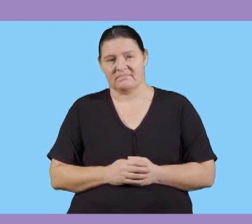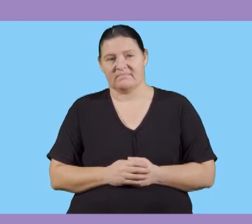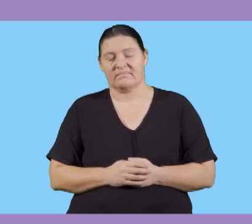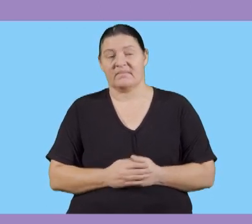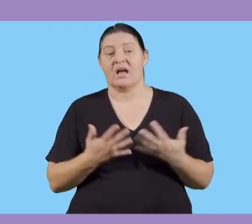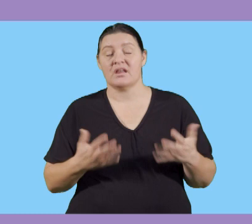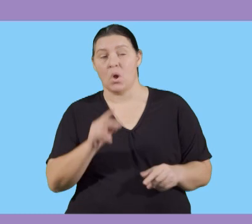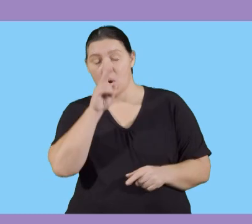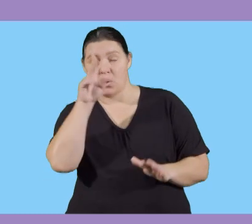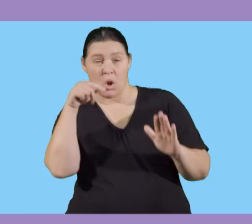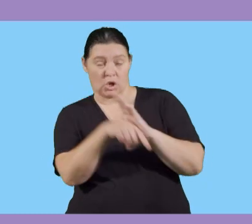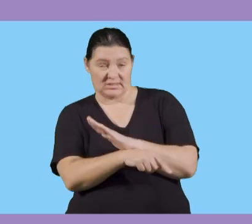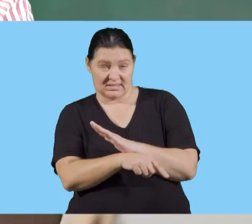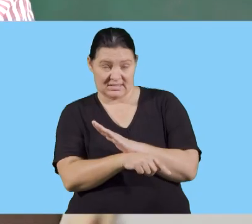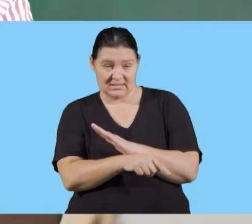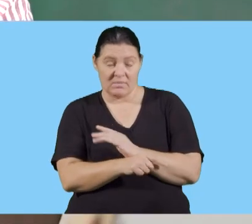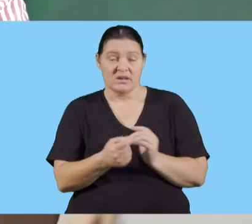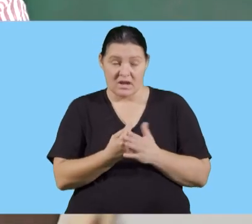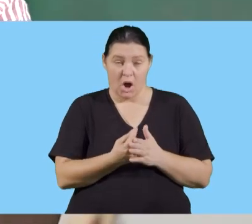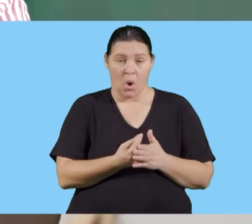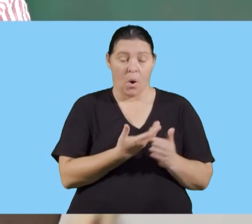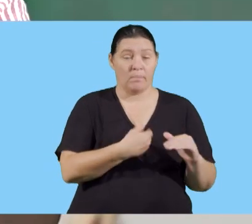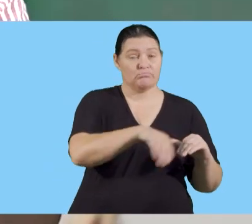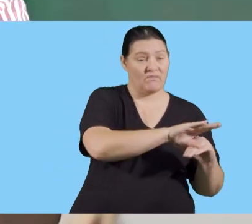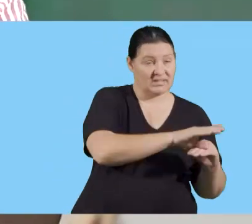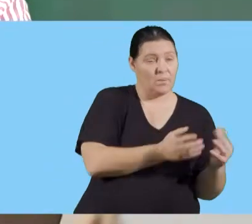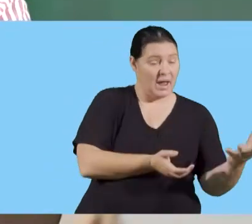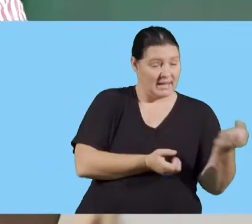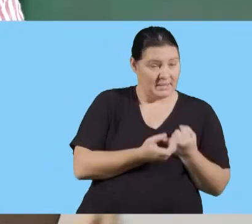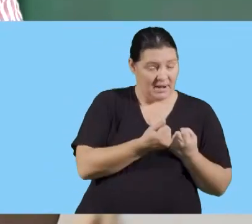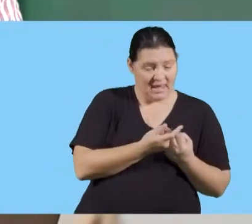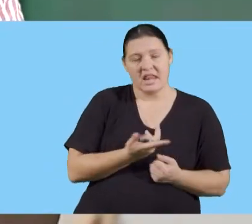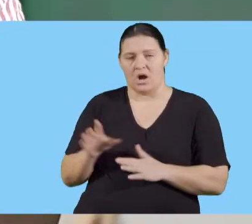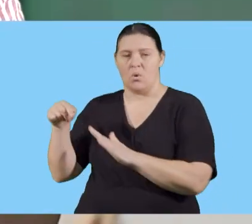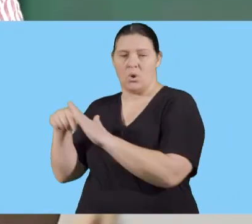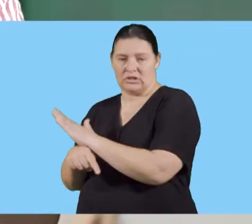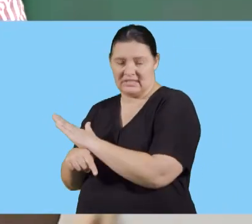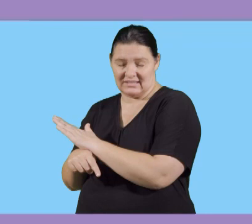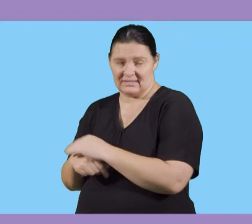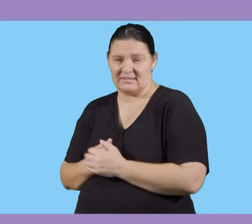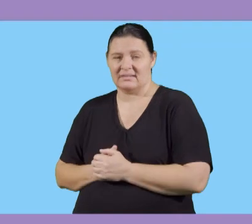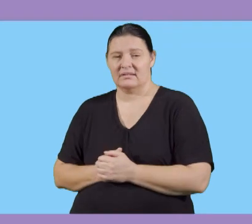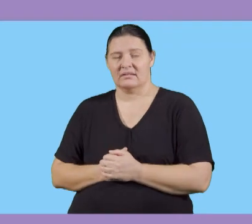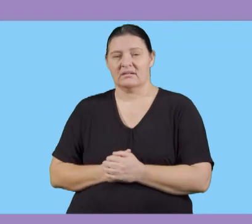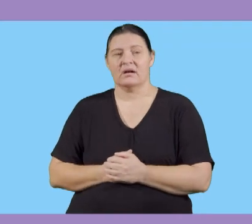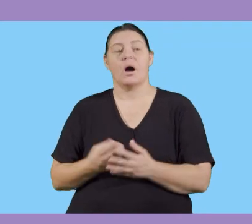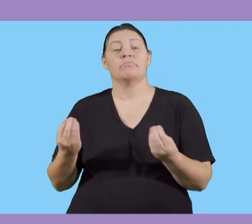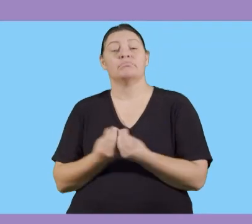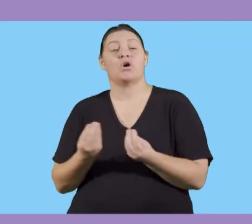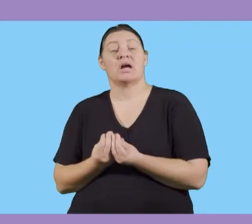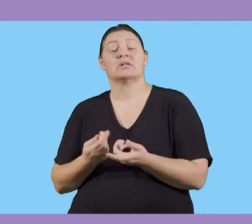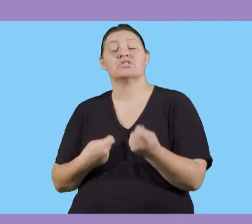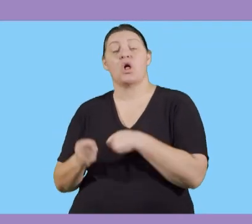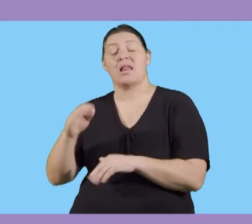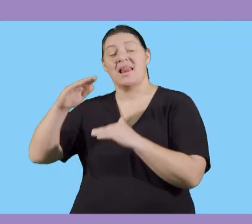Let's look at loss. So we just looked at profit, where you are gaining money. Now we are going to look at loss. When a product is sold